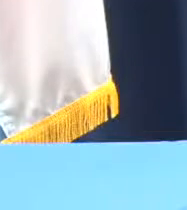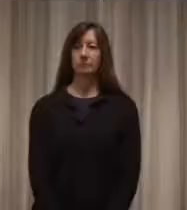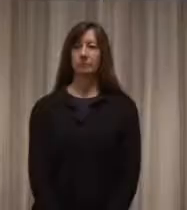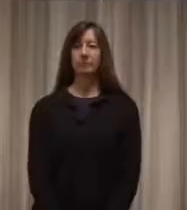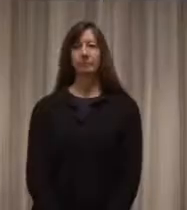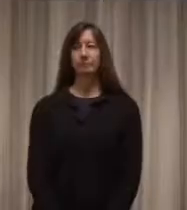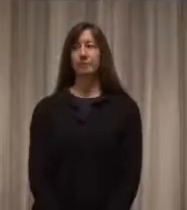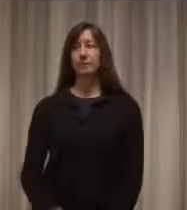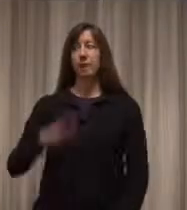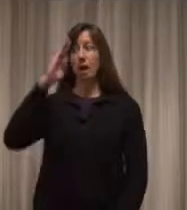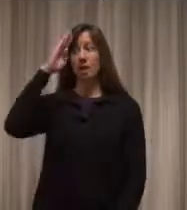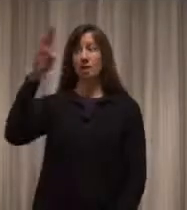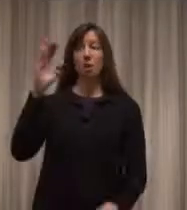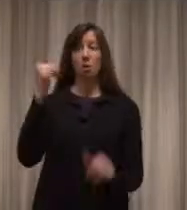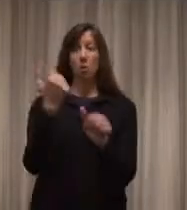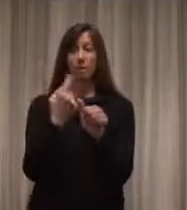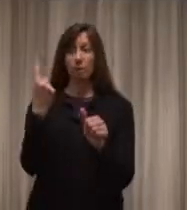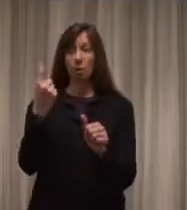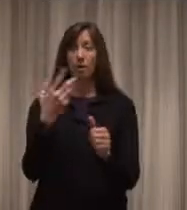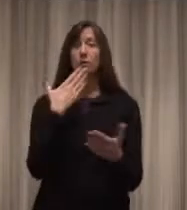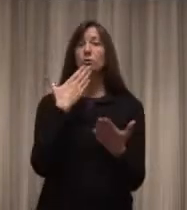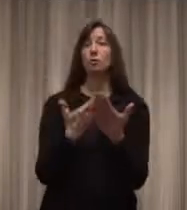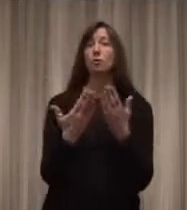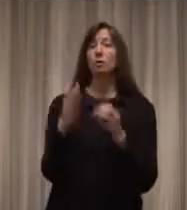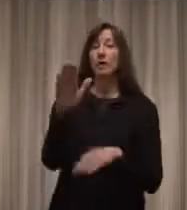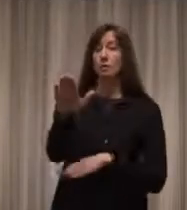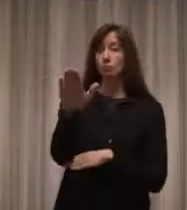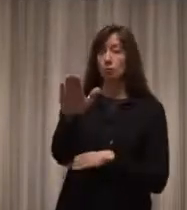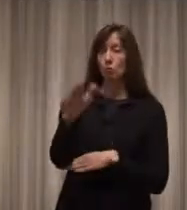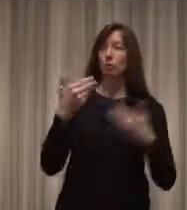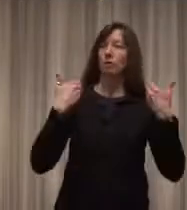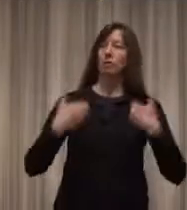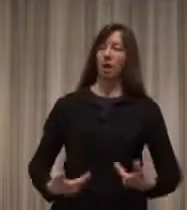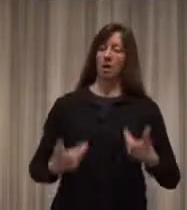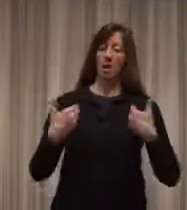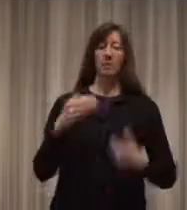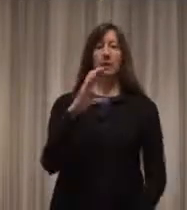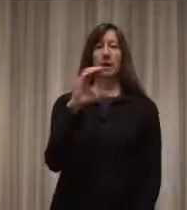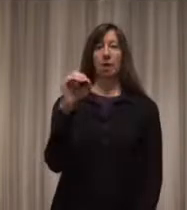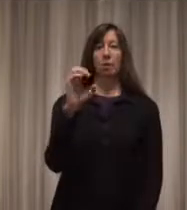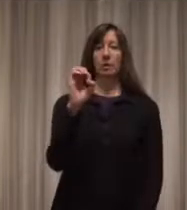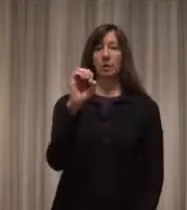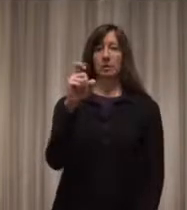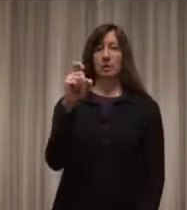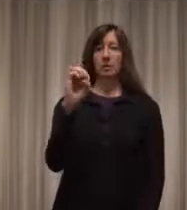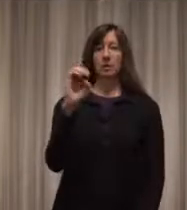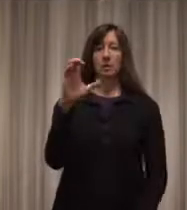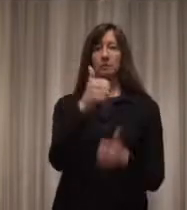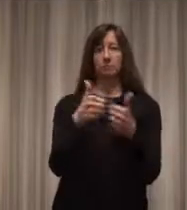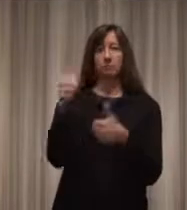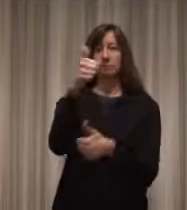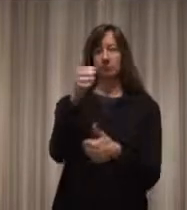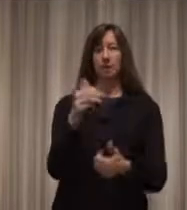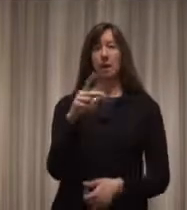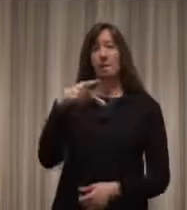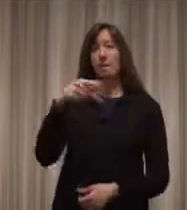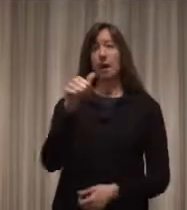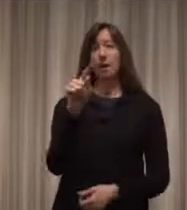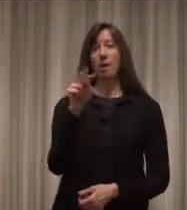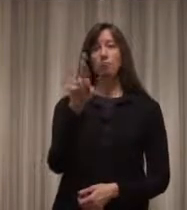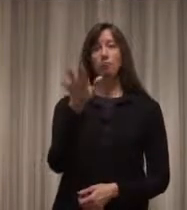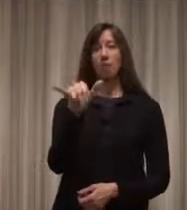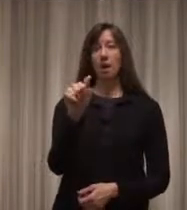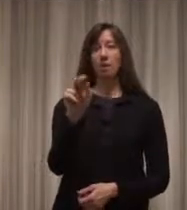Hey everyone, good afternoon. This is County Executive Pat Ryan. Thank you for taking some time away from sledding or snowman